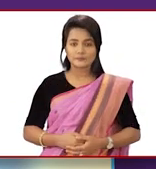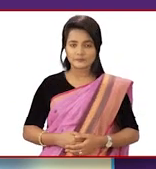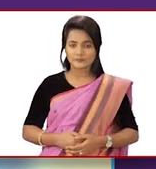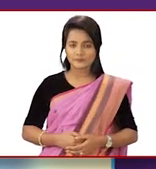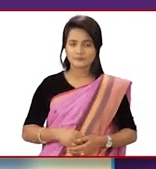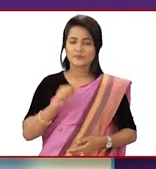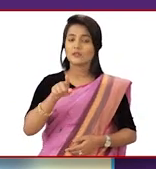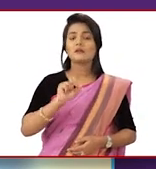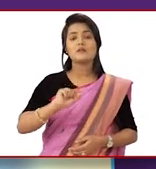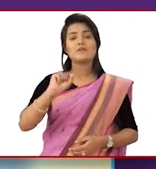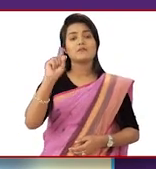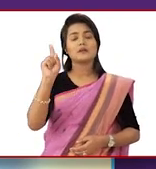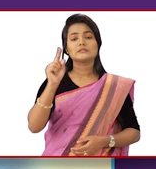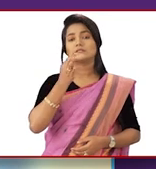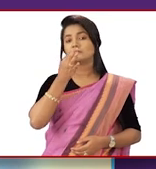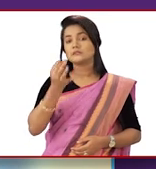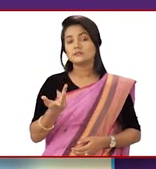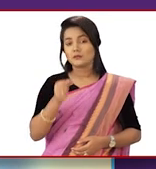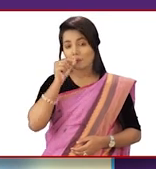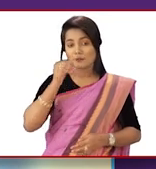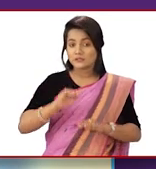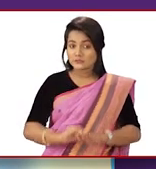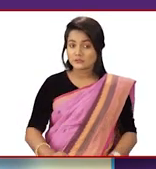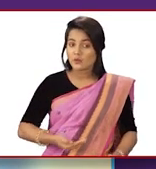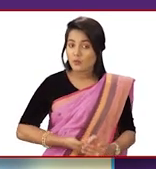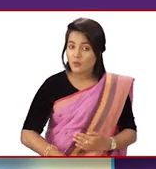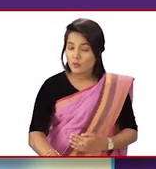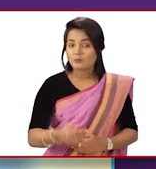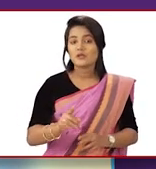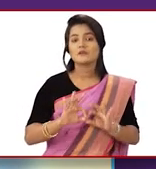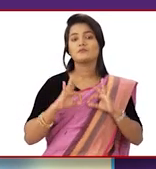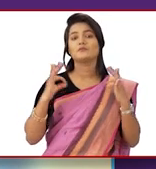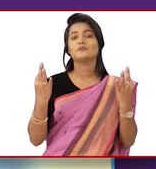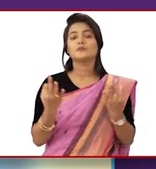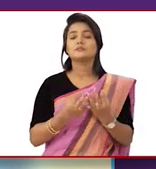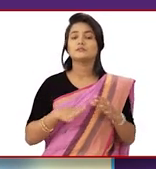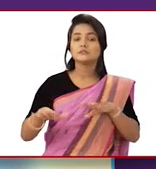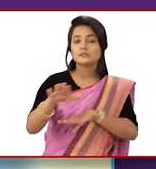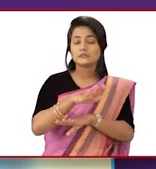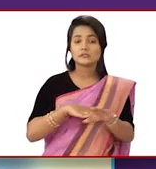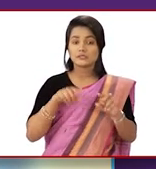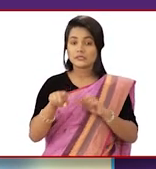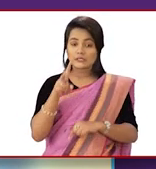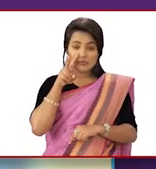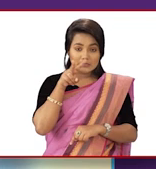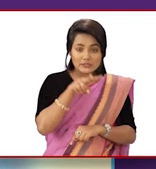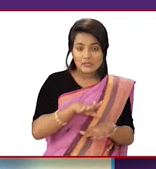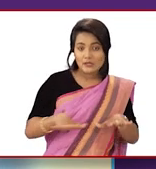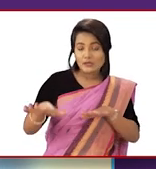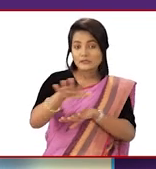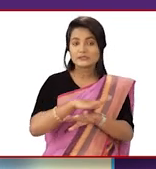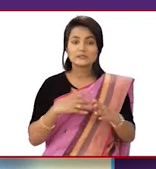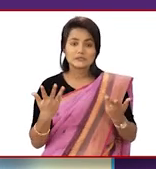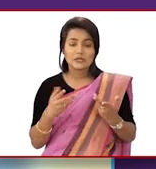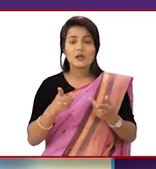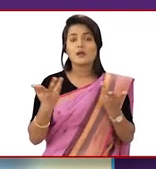that, first thing a child sees is the home environment. So what they see around them,